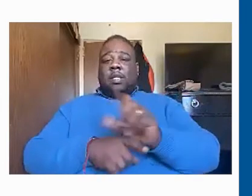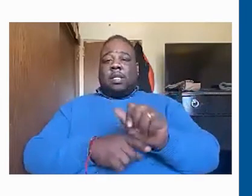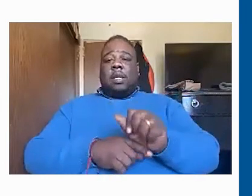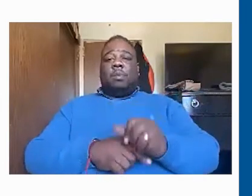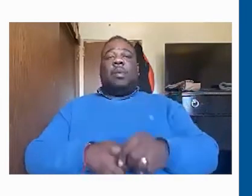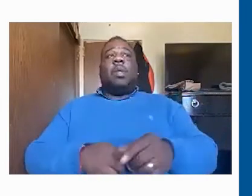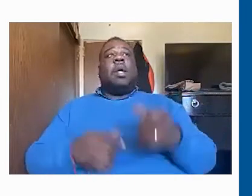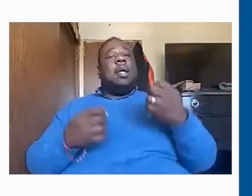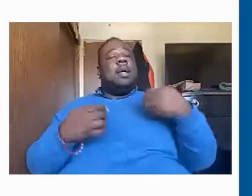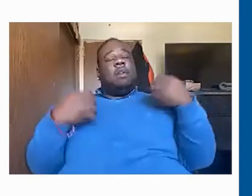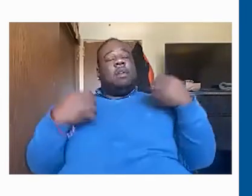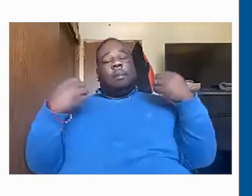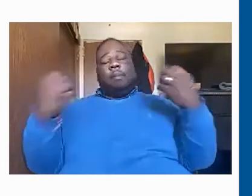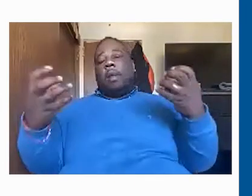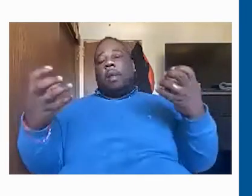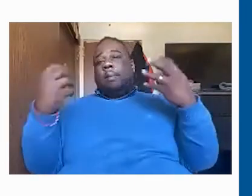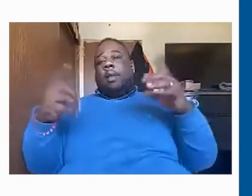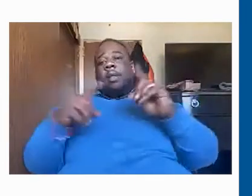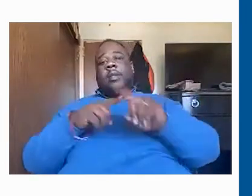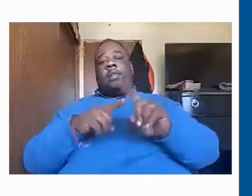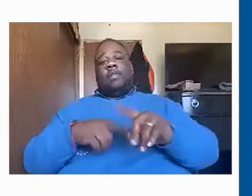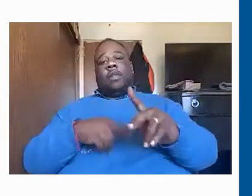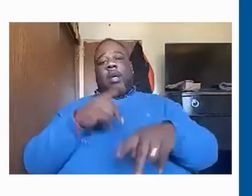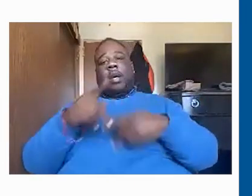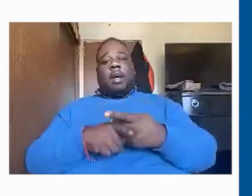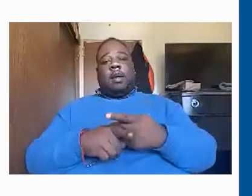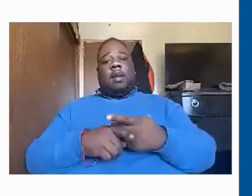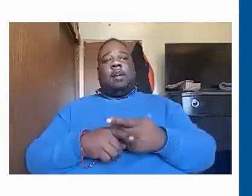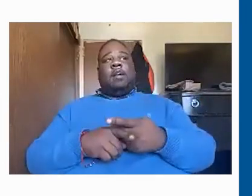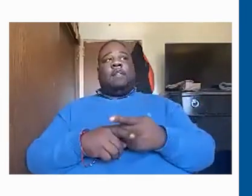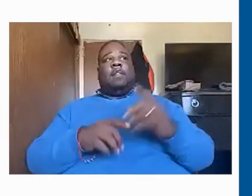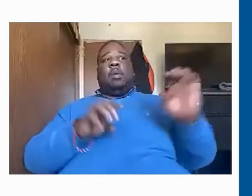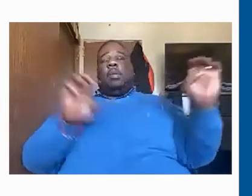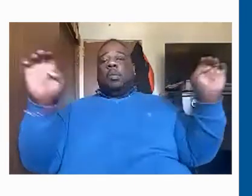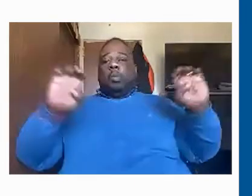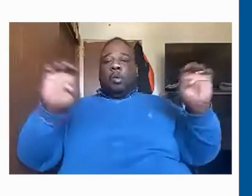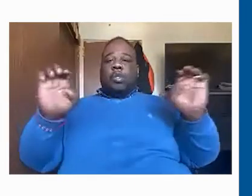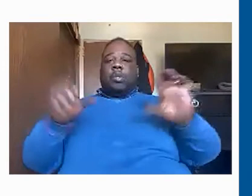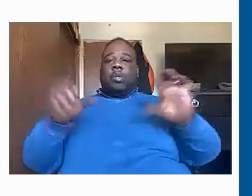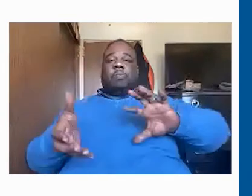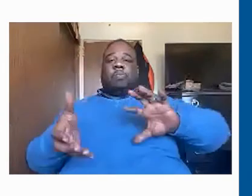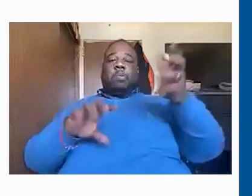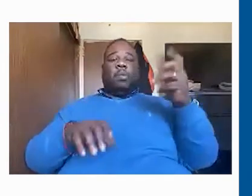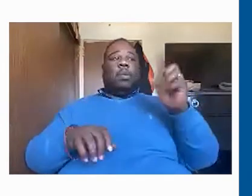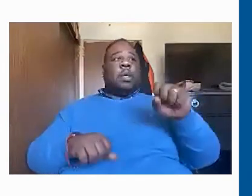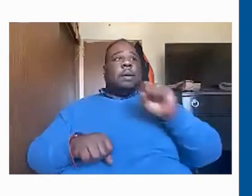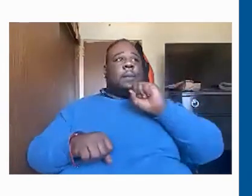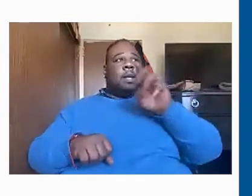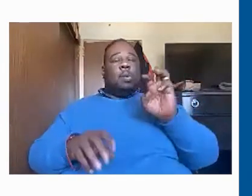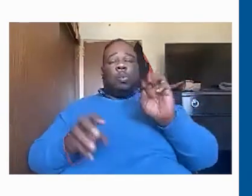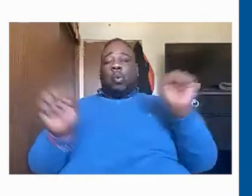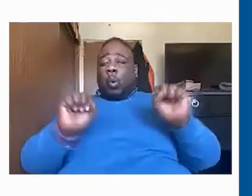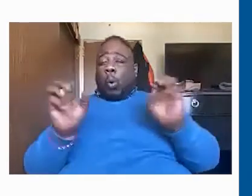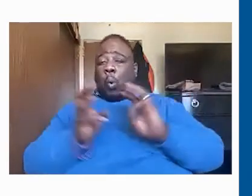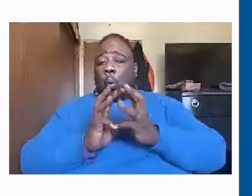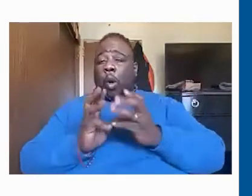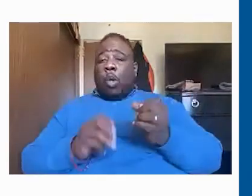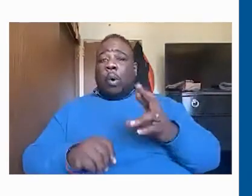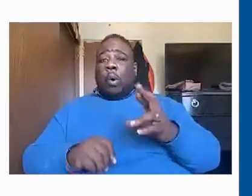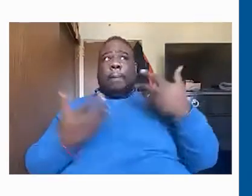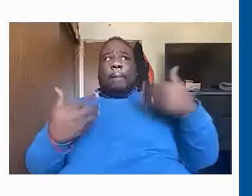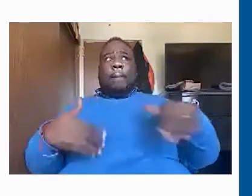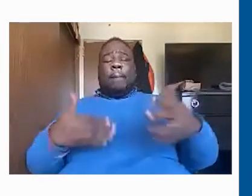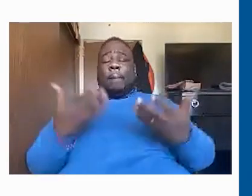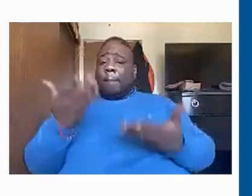and sizes. It can be winter weather, it can be a heat wave, which is a very vulnerable time for certain people with disabilities. Also